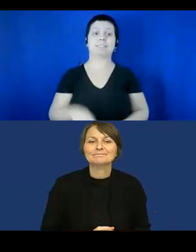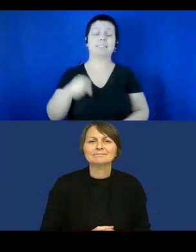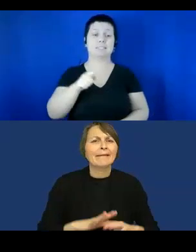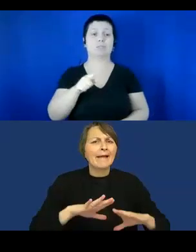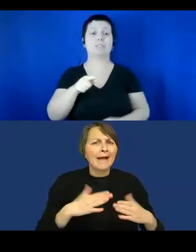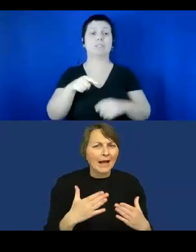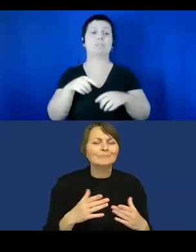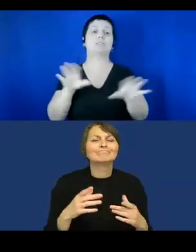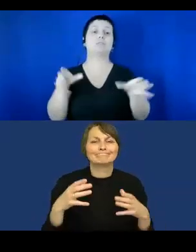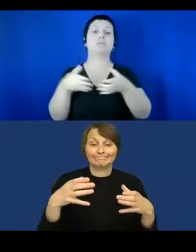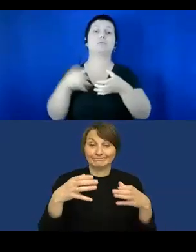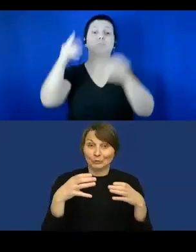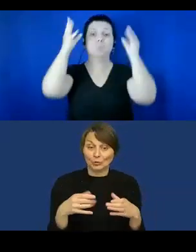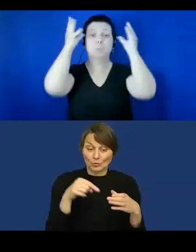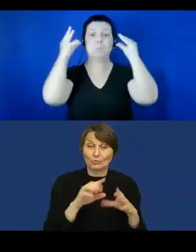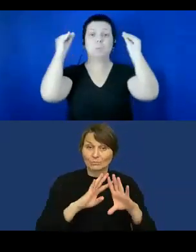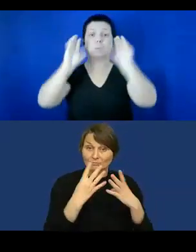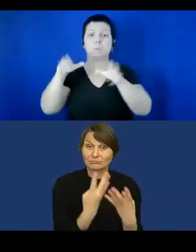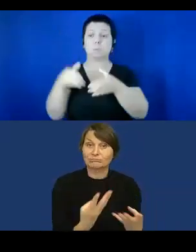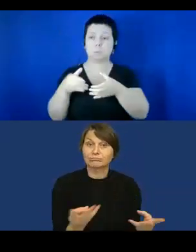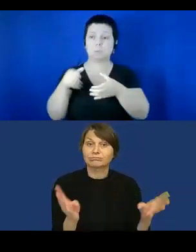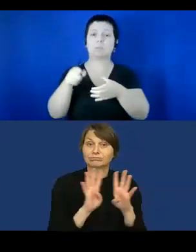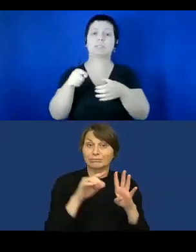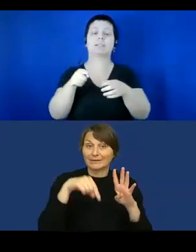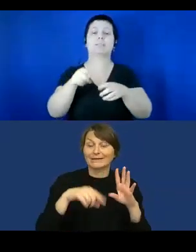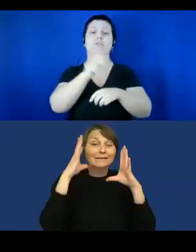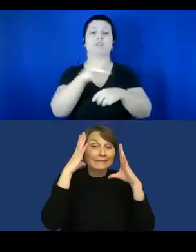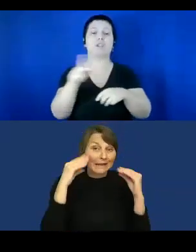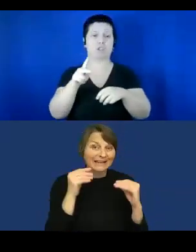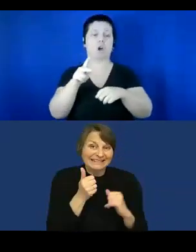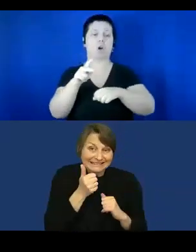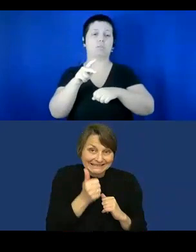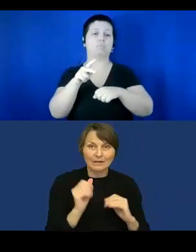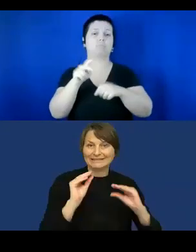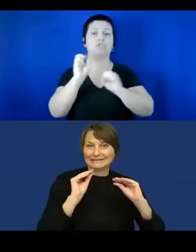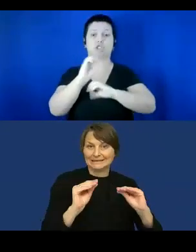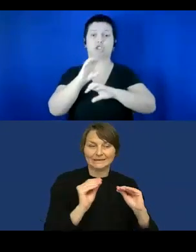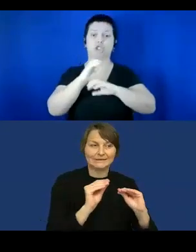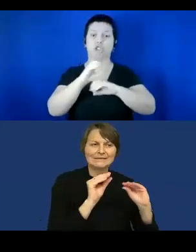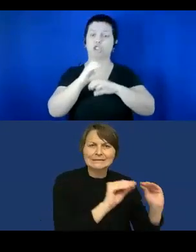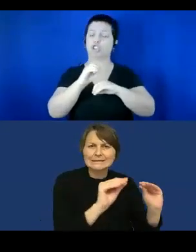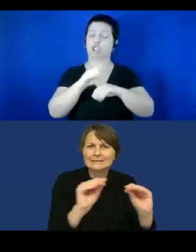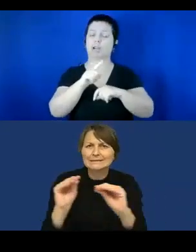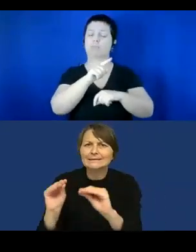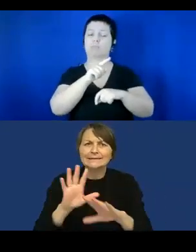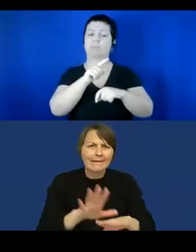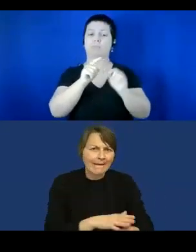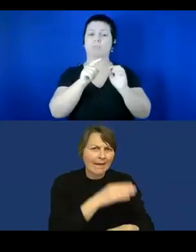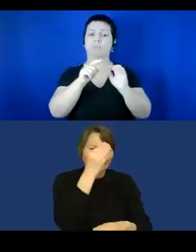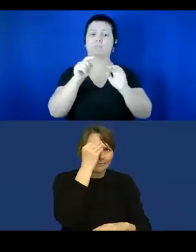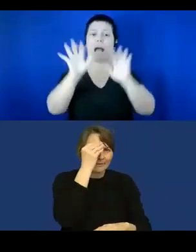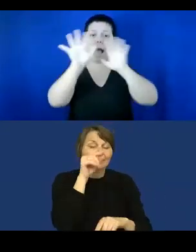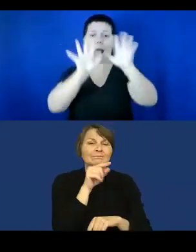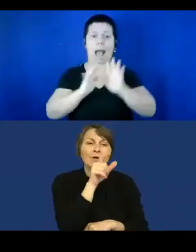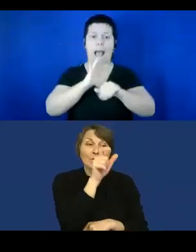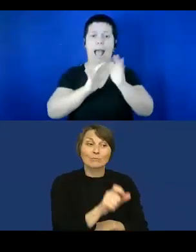in the Netherlands. They teach social haptic communication, and they do this in teacher duos, where one teacher has deaf blindness and the other